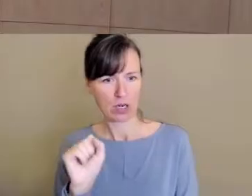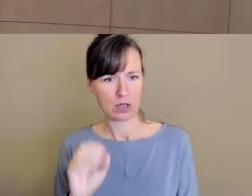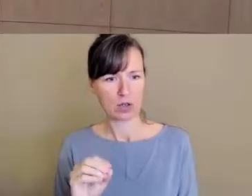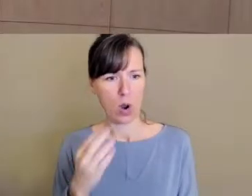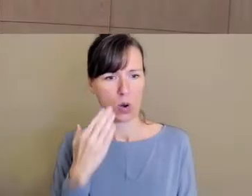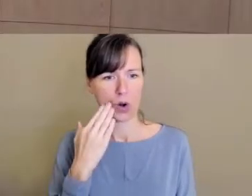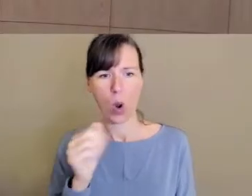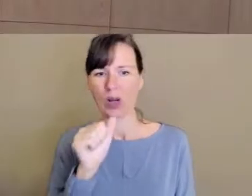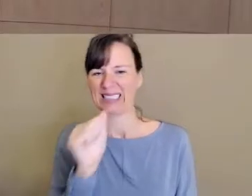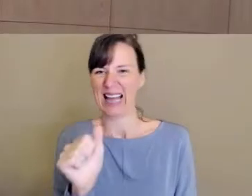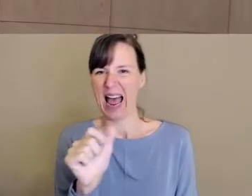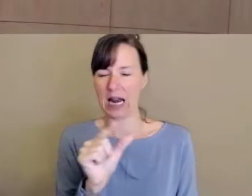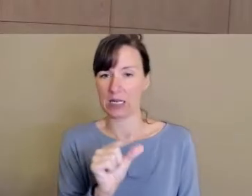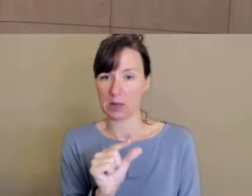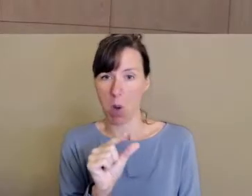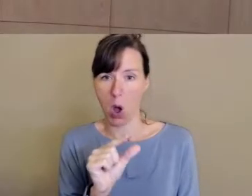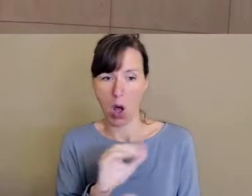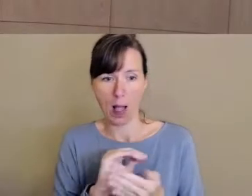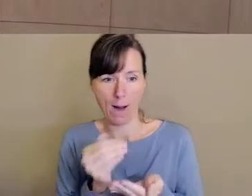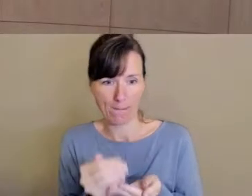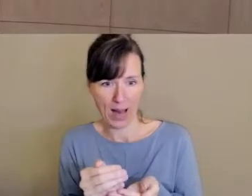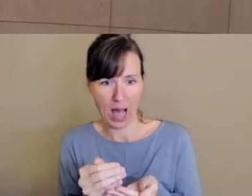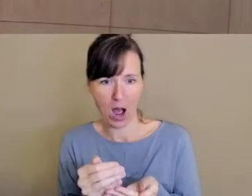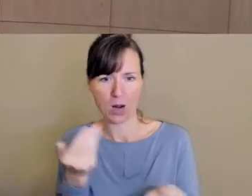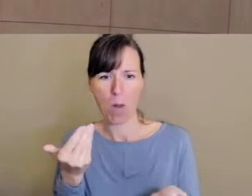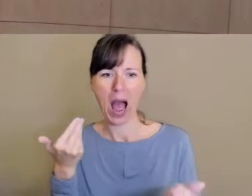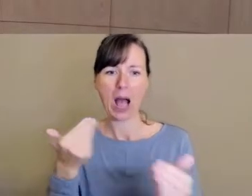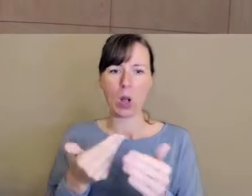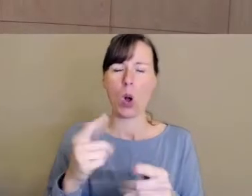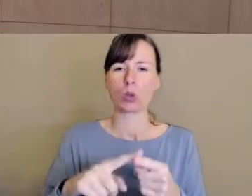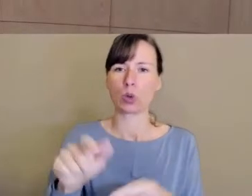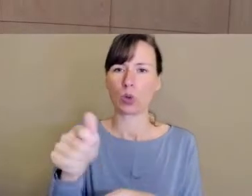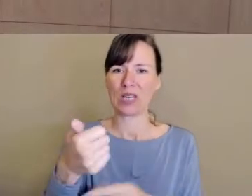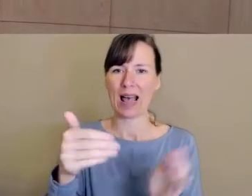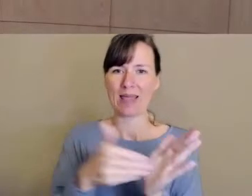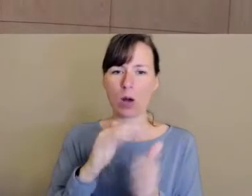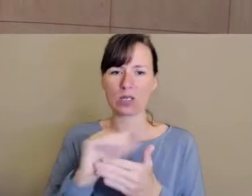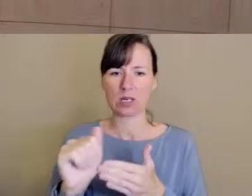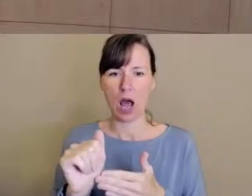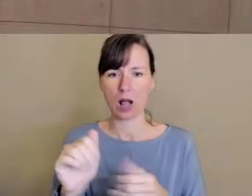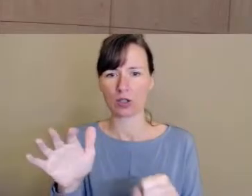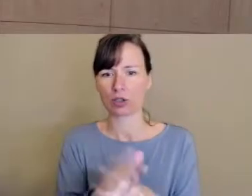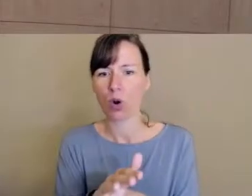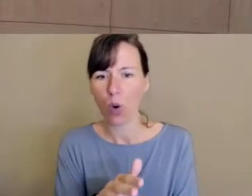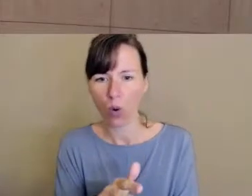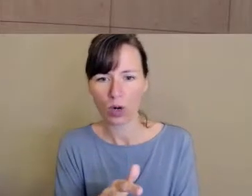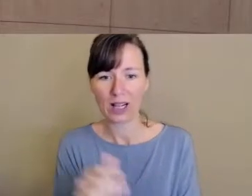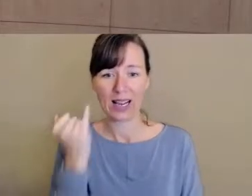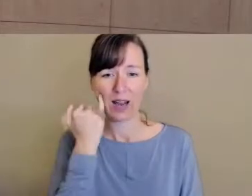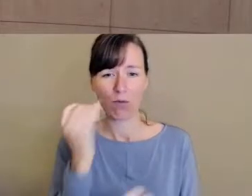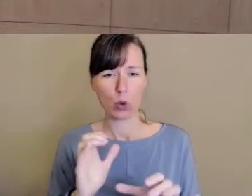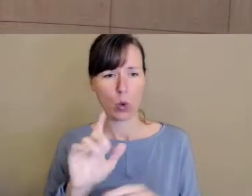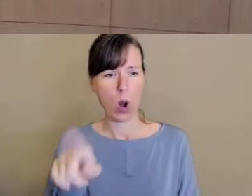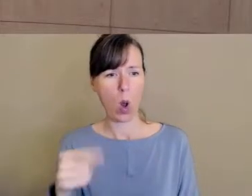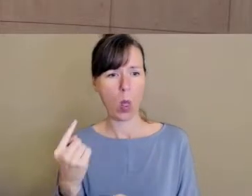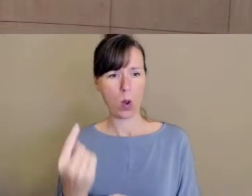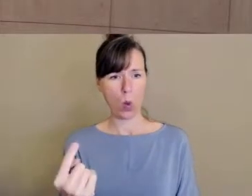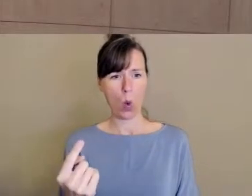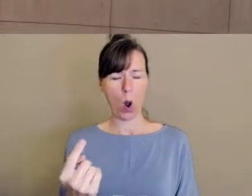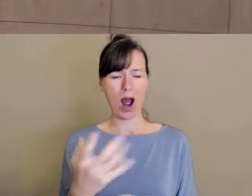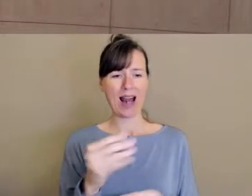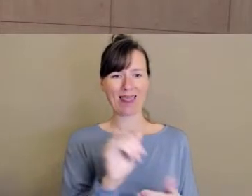only per, and that's 7, so that's 10, so like, I think we would have to do a budget amendment unless we're gonna go ahead and put it in ahead of